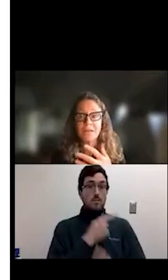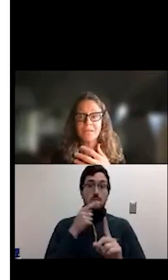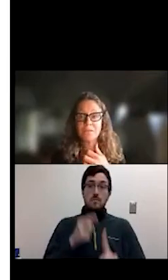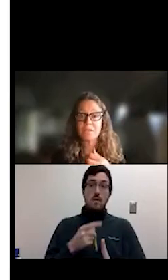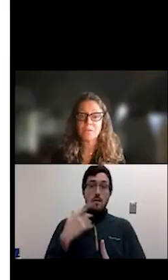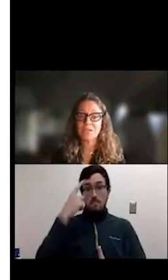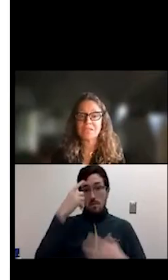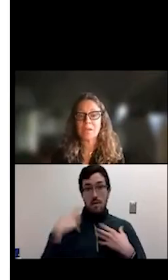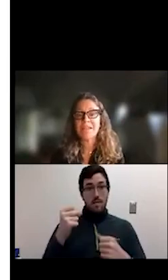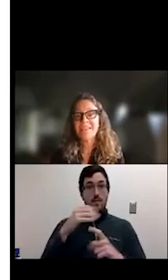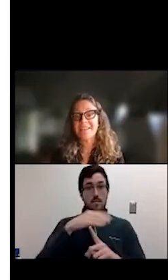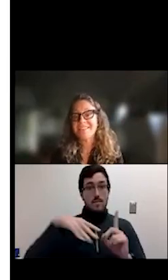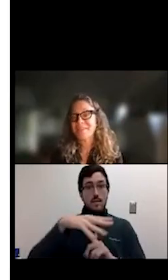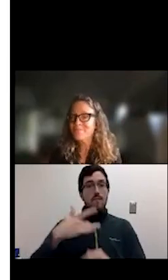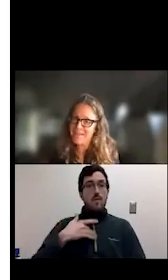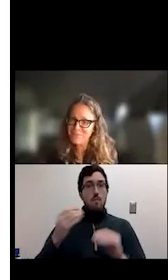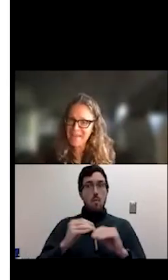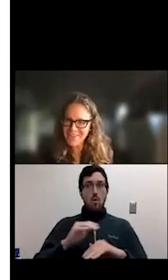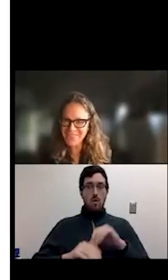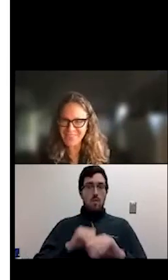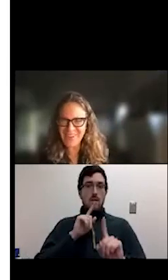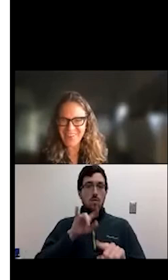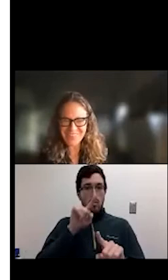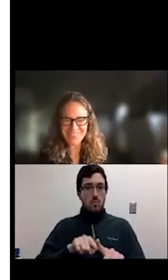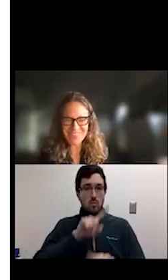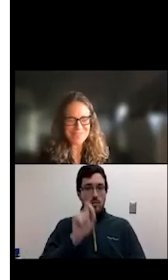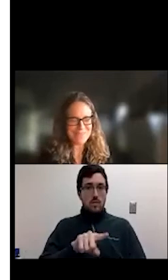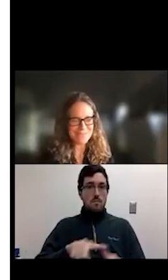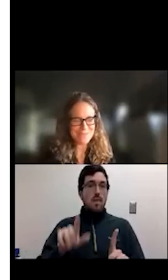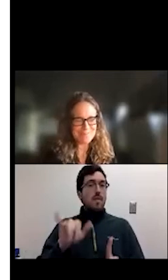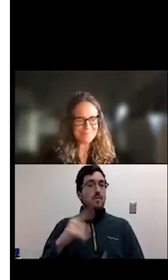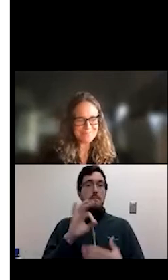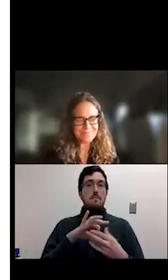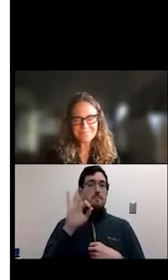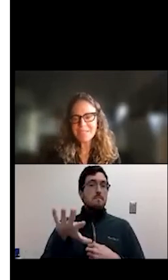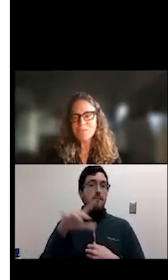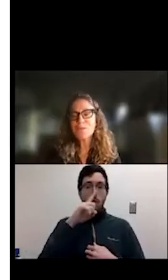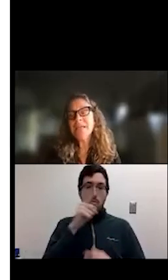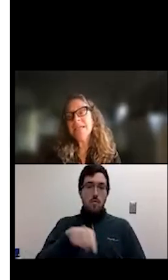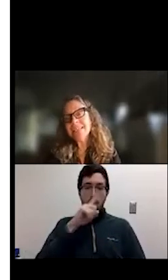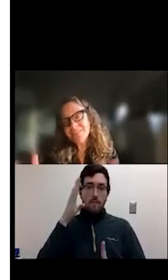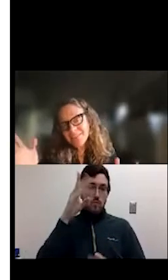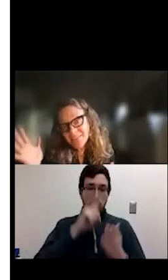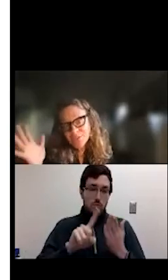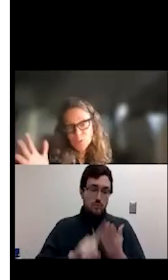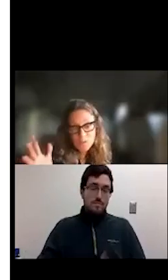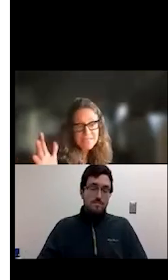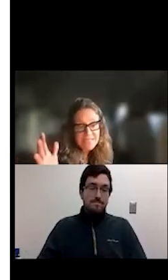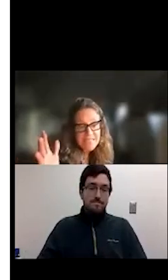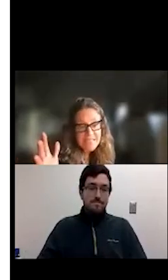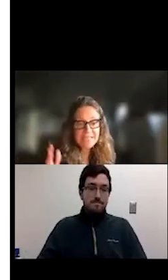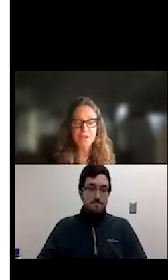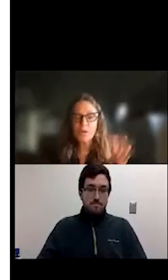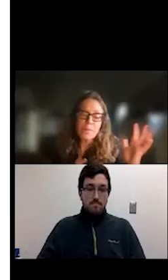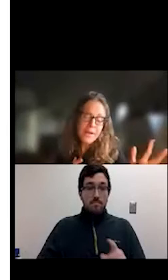more comfortable answering these questions, but that is a flag for you all for future research. So given that the